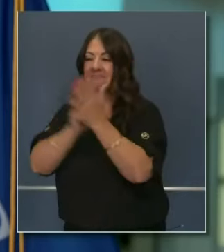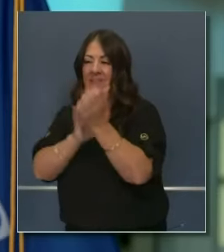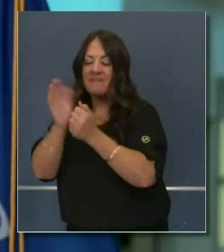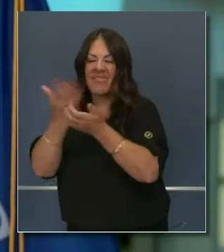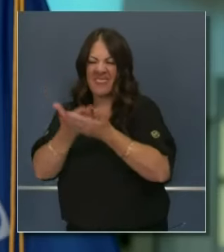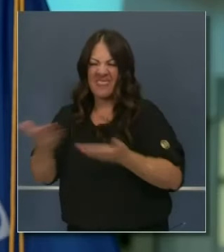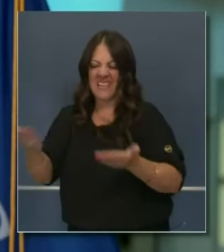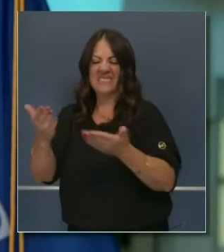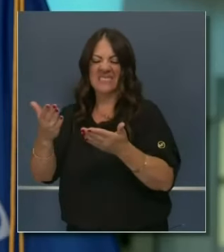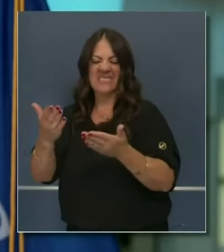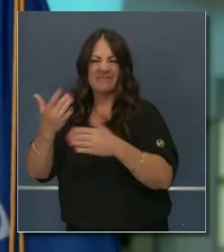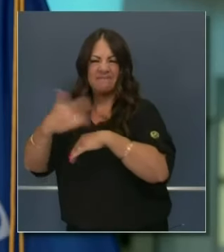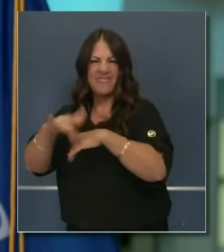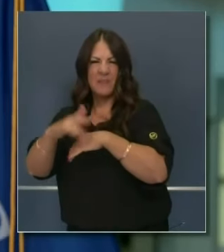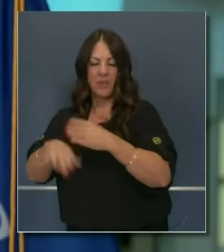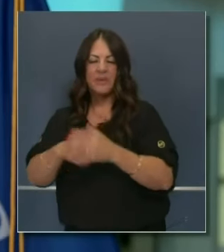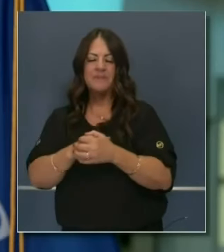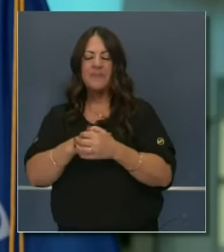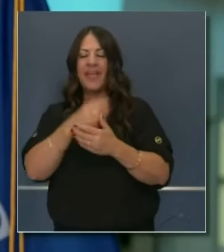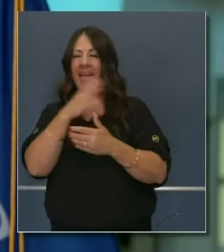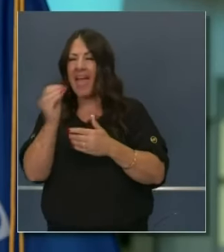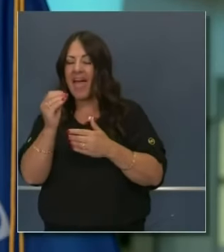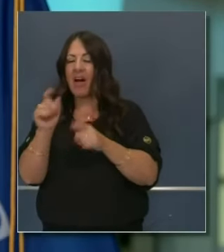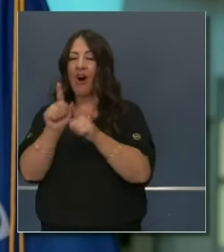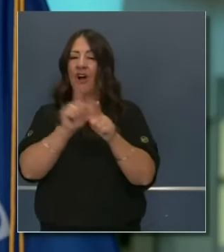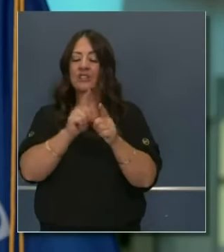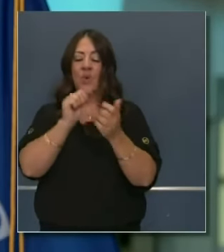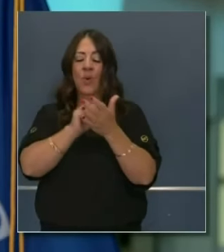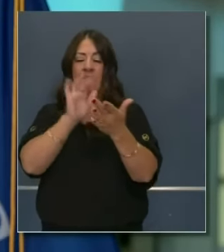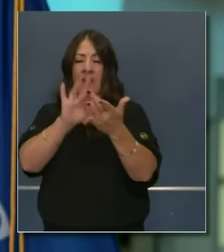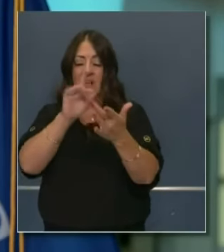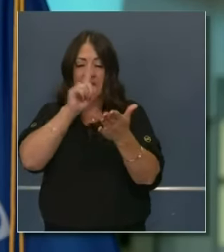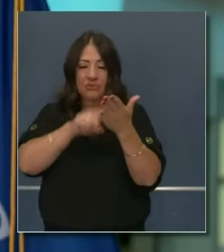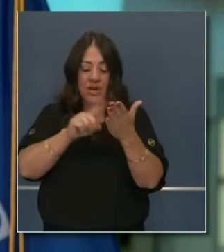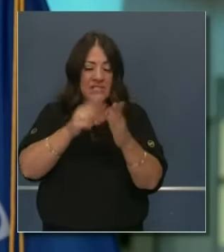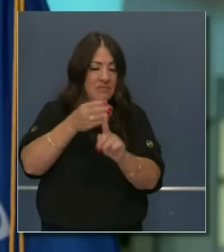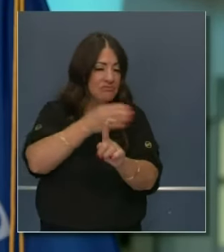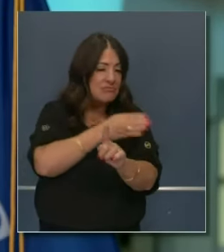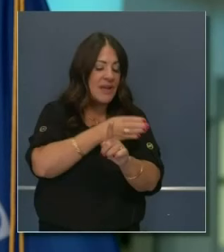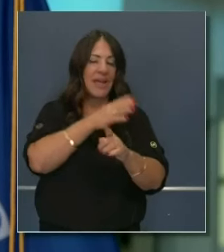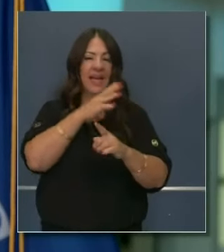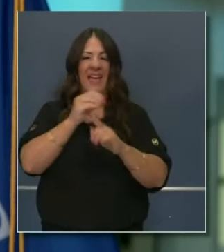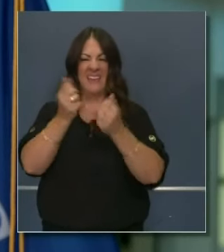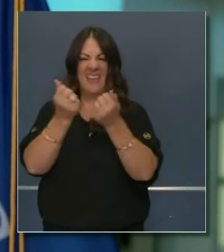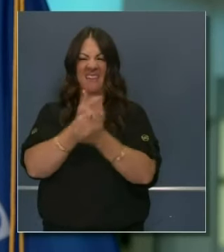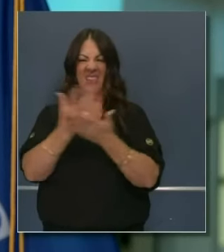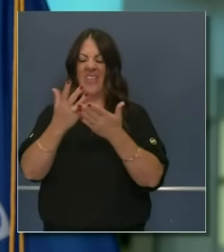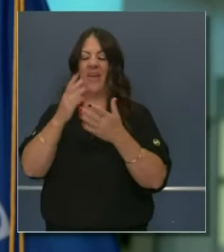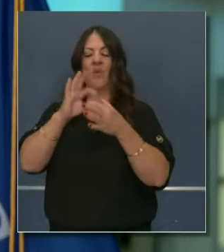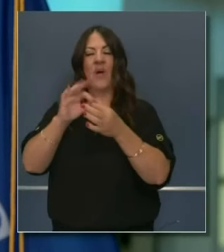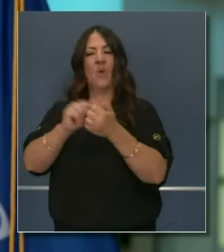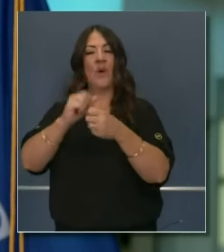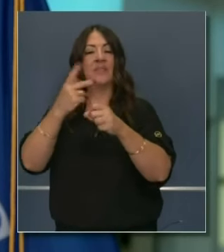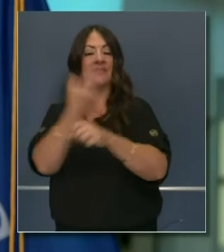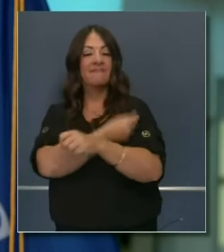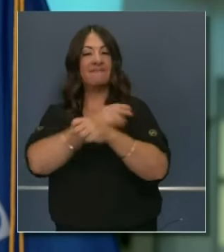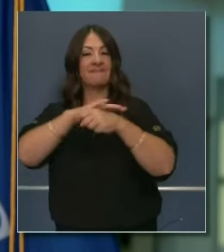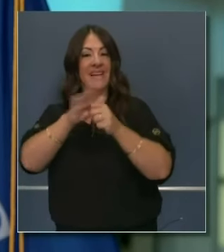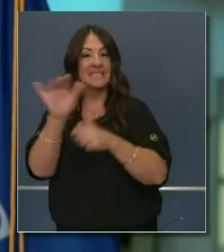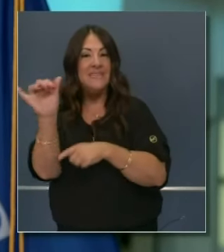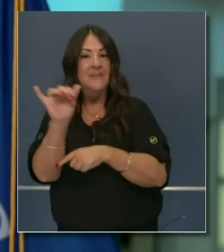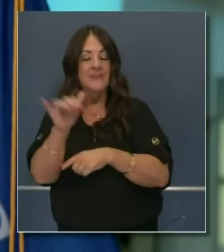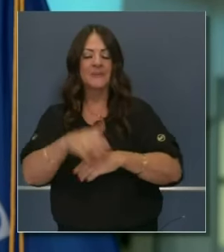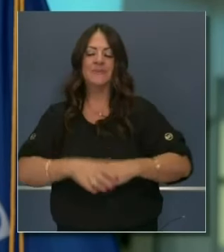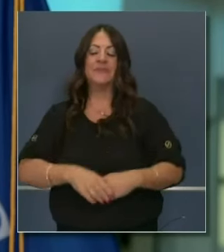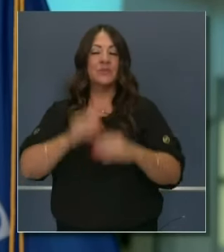made a week ago on the contact tracing and today as it relates to the distribution of the vaccine. With that, happy to